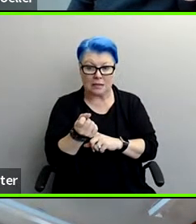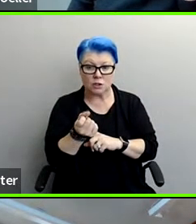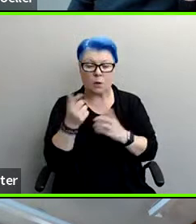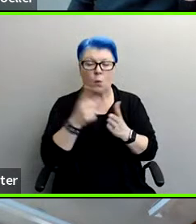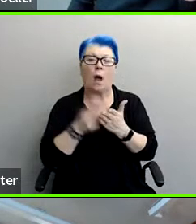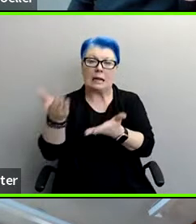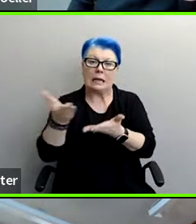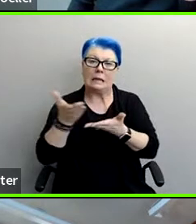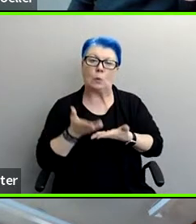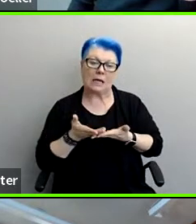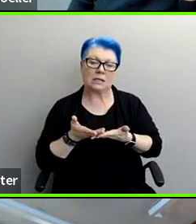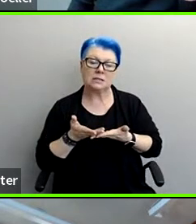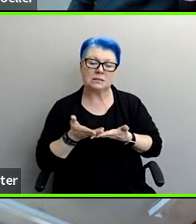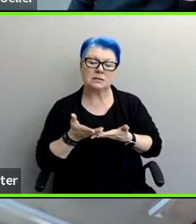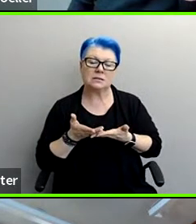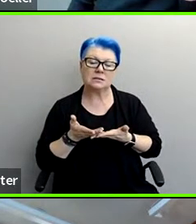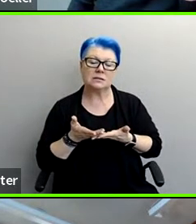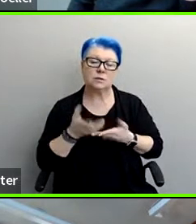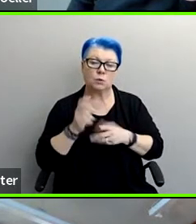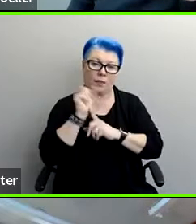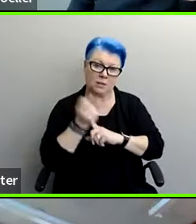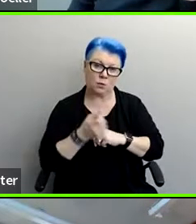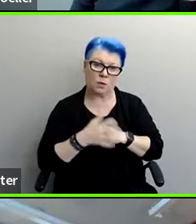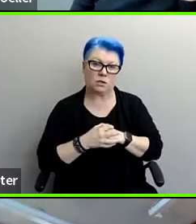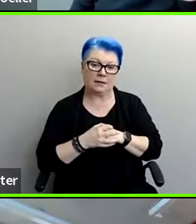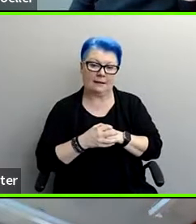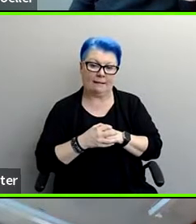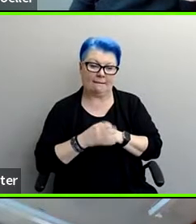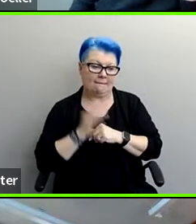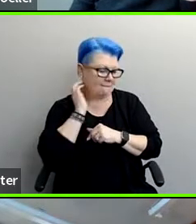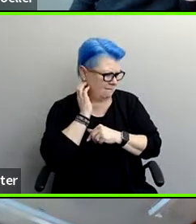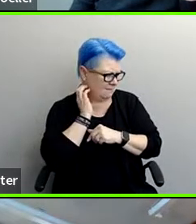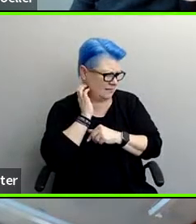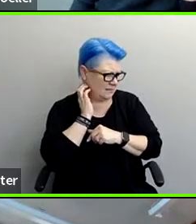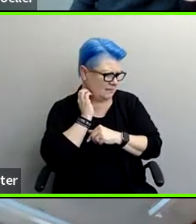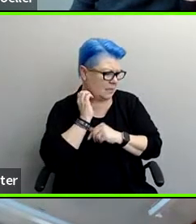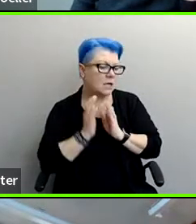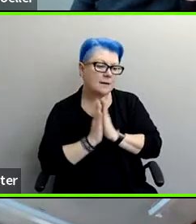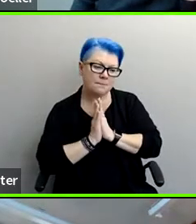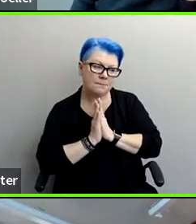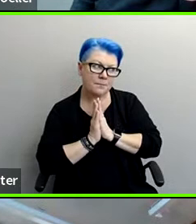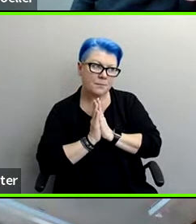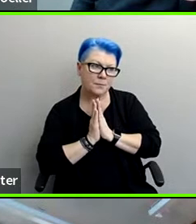lack of. We say that we need more